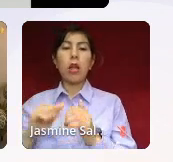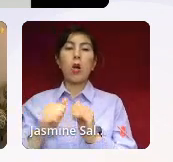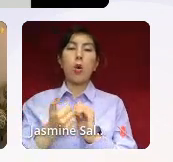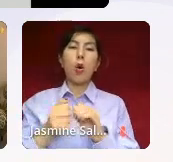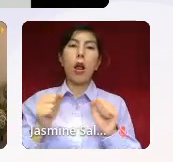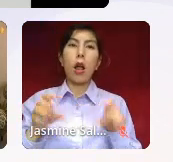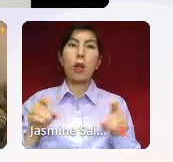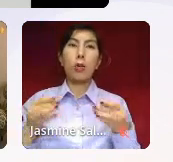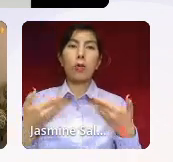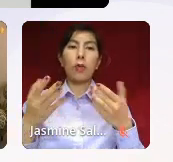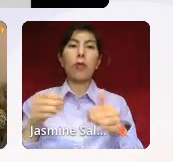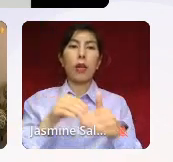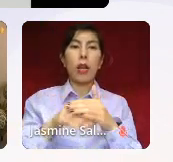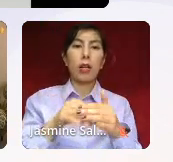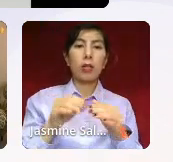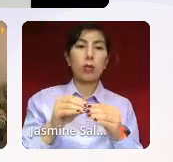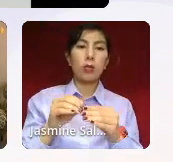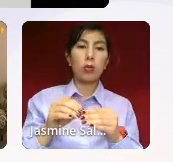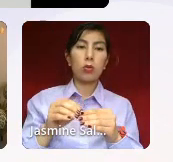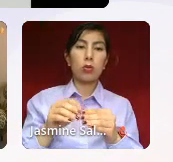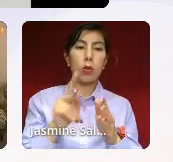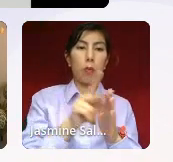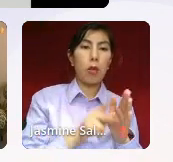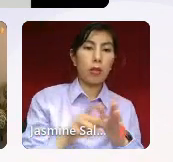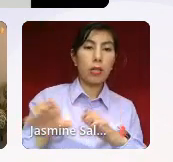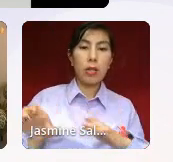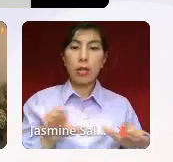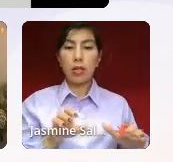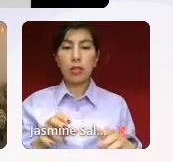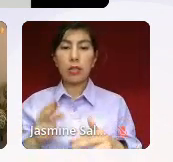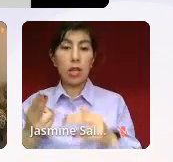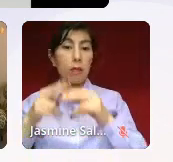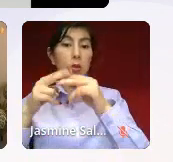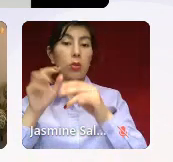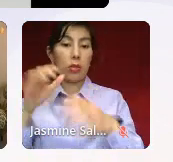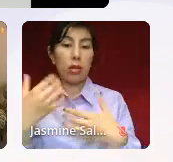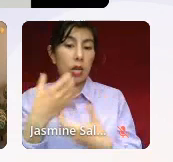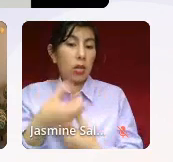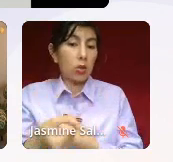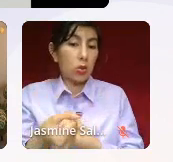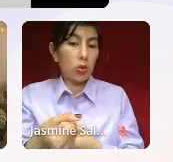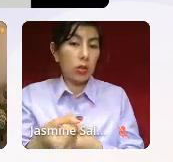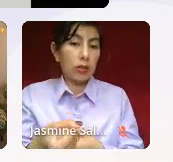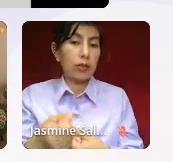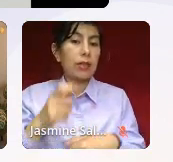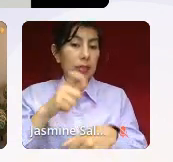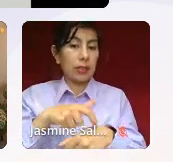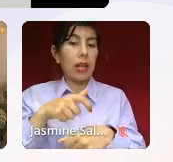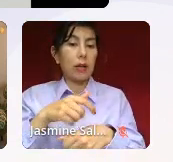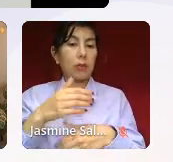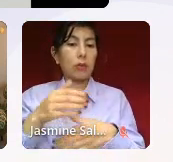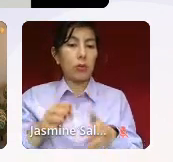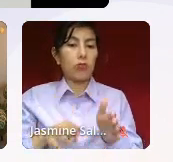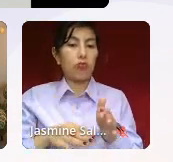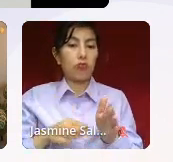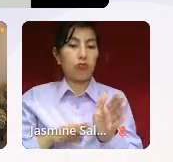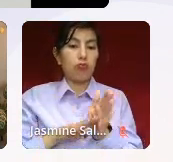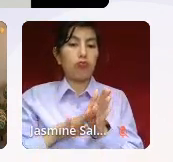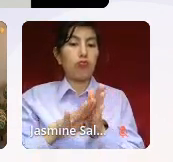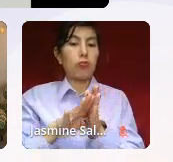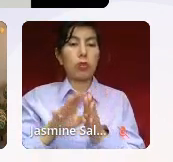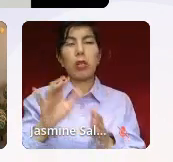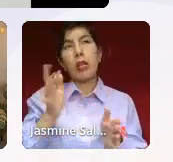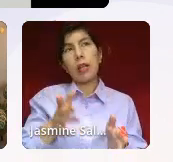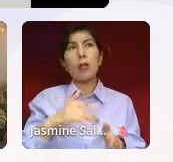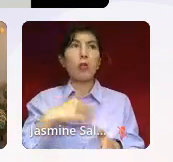action and policy, and building that trust, which takes time to build. It isn't just, hey, we only have 3 years because that's